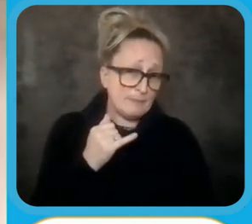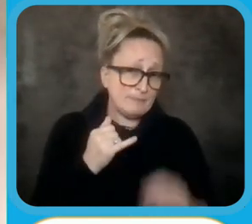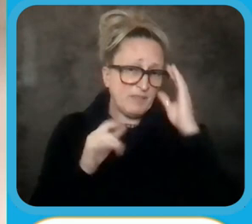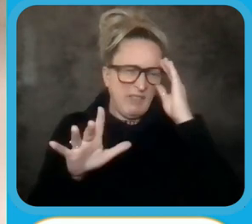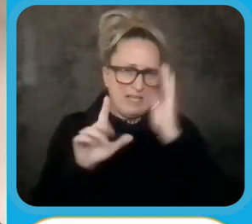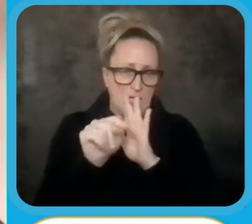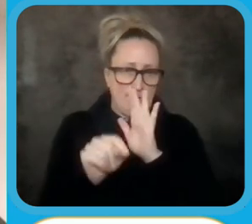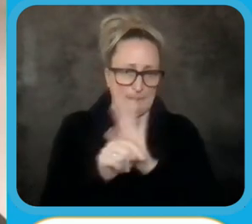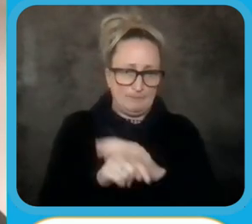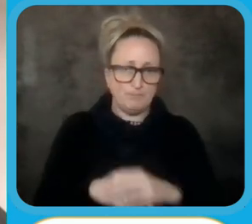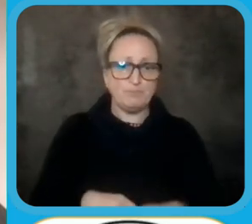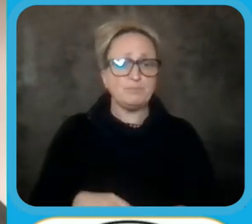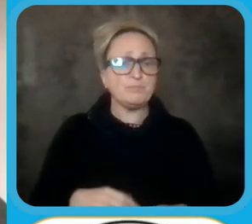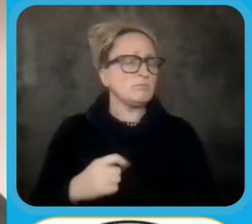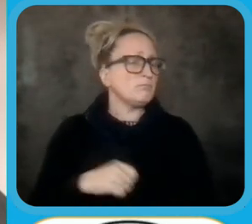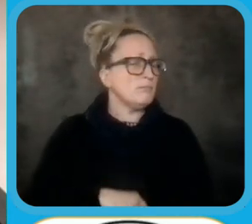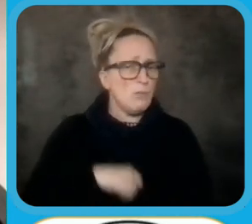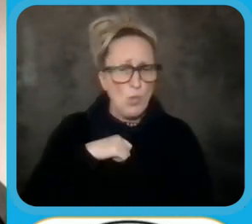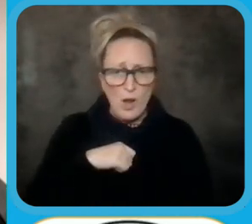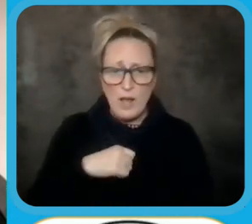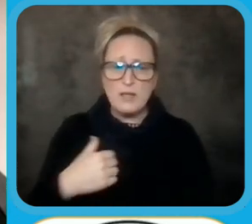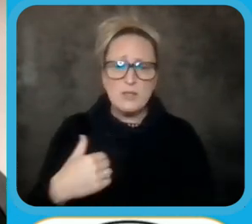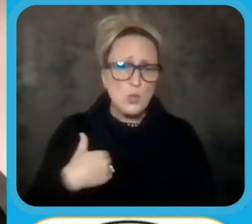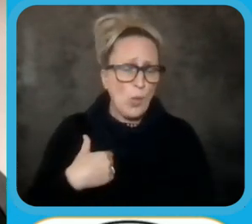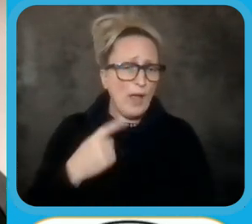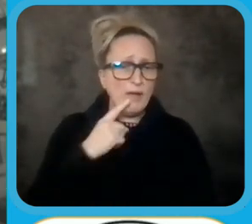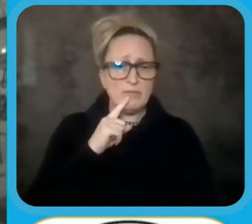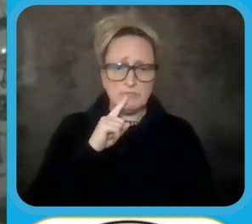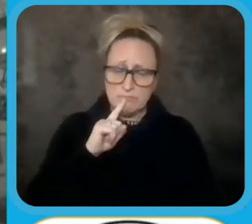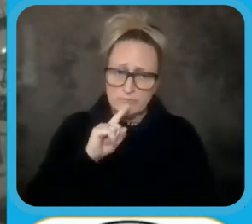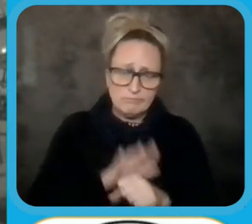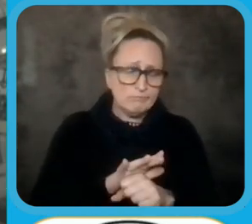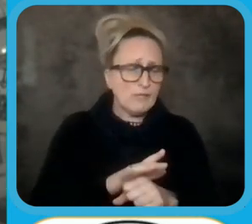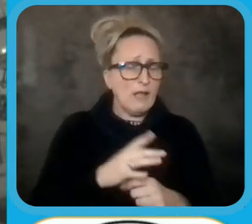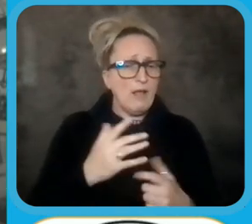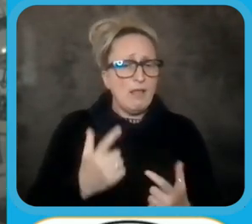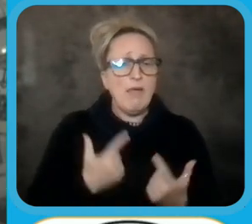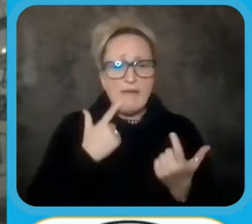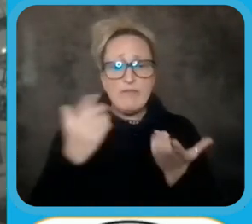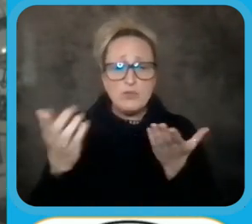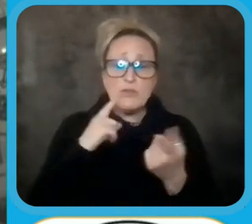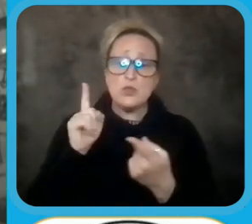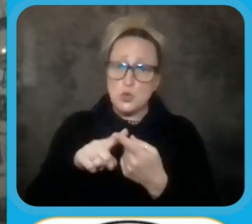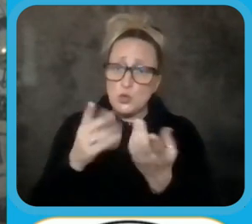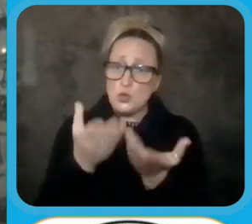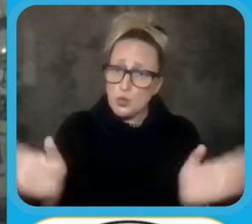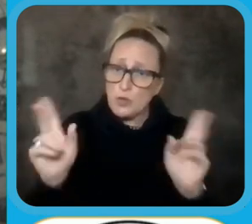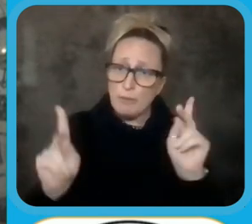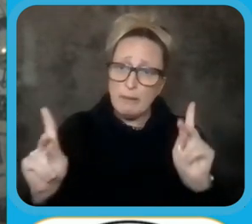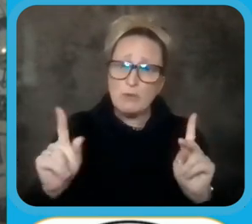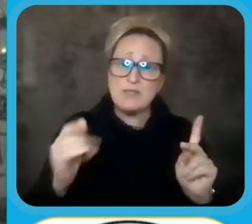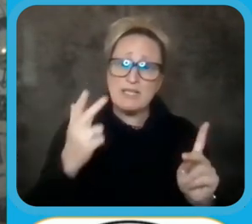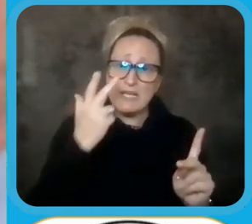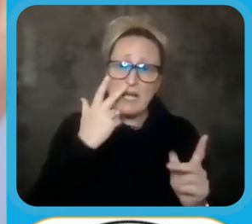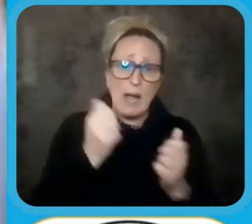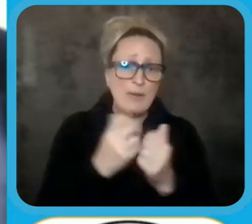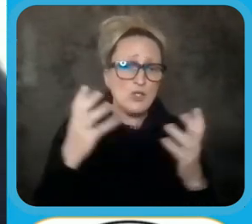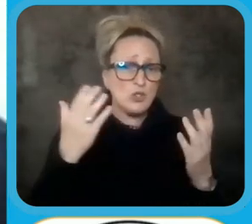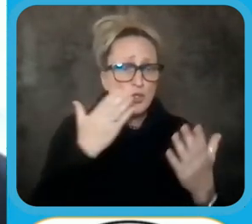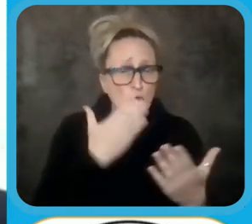time. I'm so proud to have a dedicated life of service to the people, seeing how much good we can accomplish.